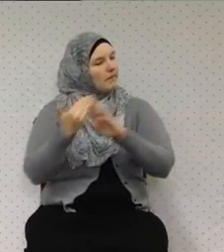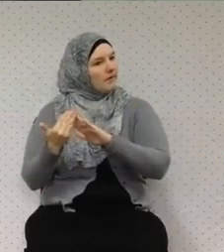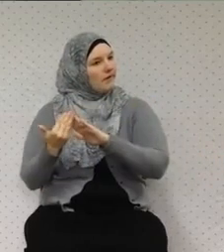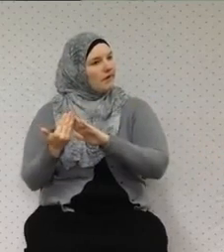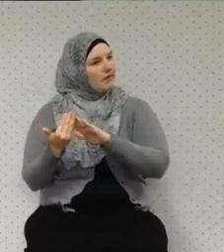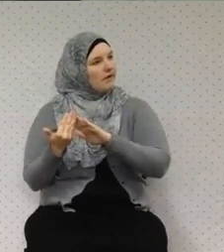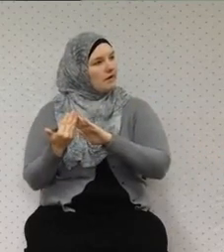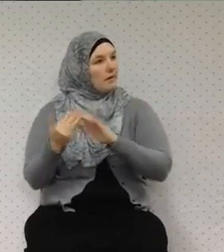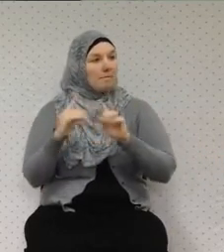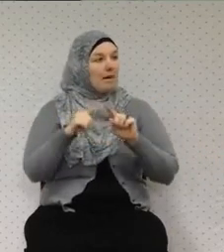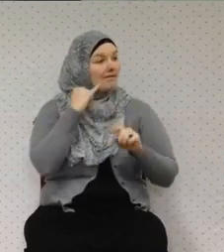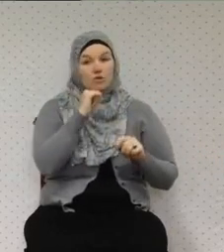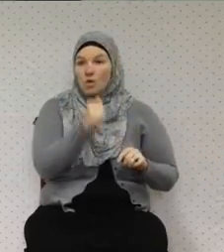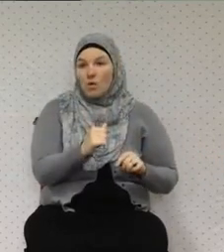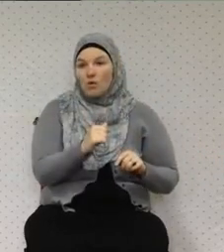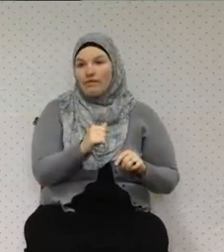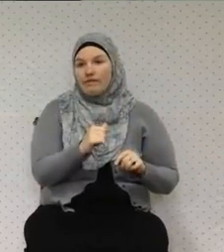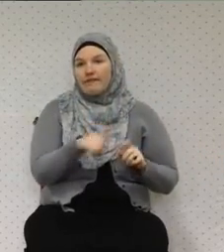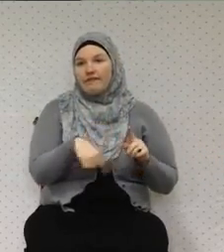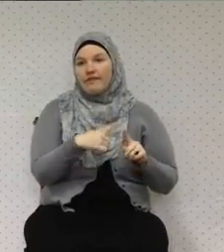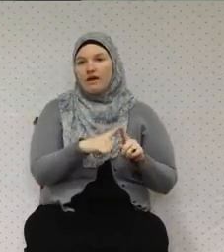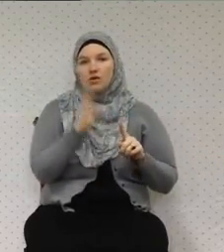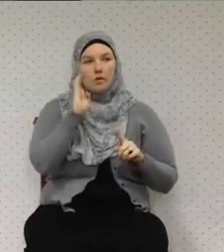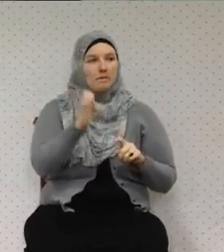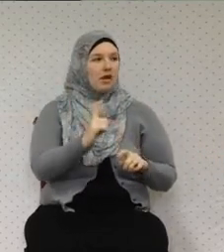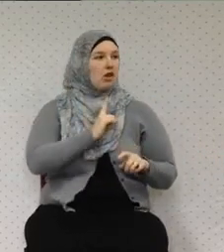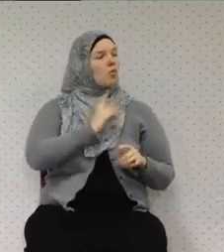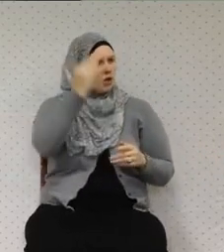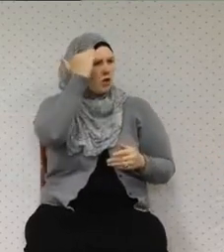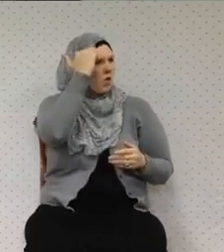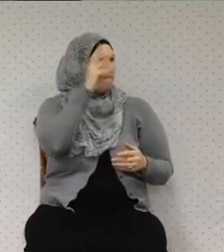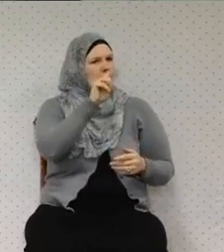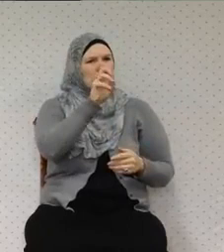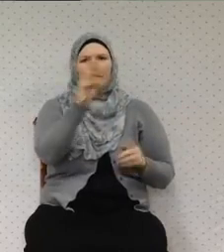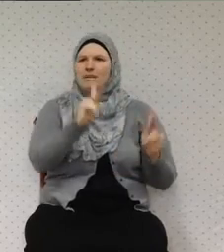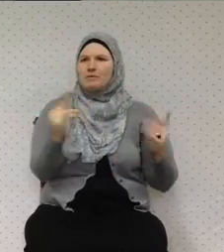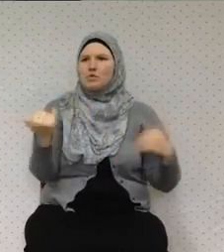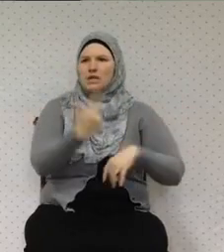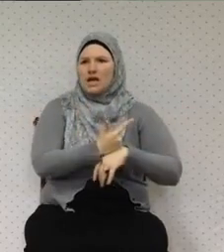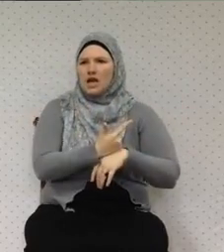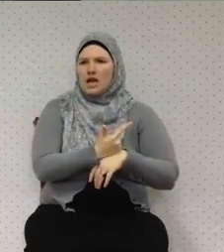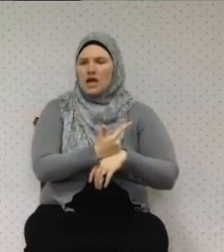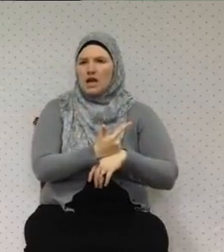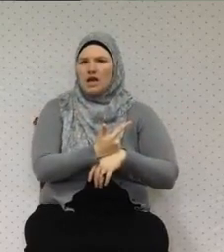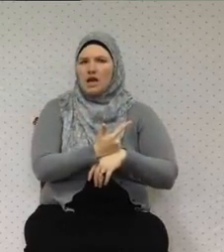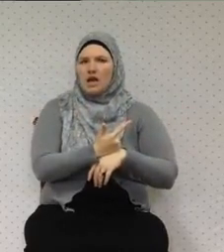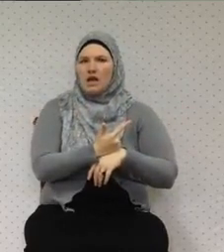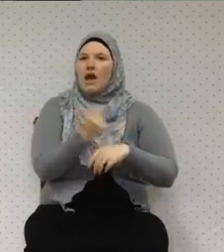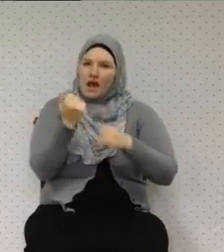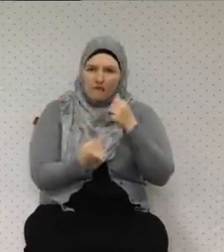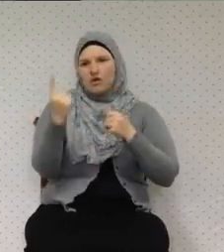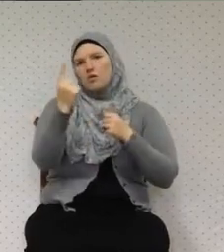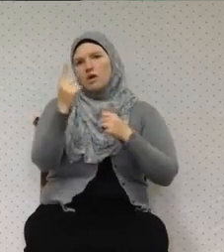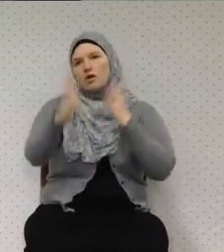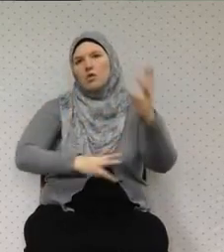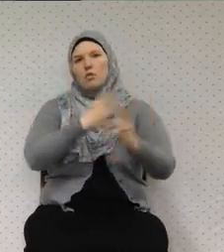of that, we are where we are, and we all know that Muslims today are as vulnerable